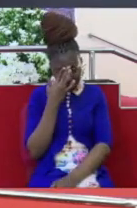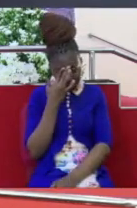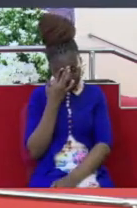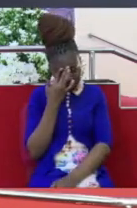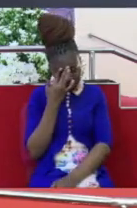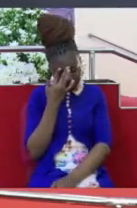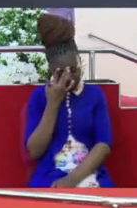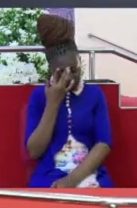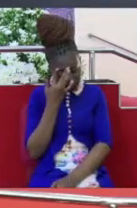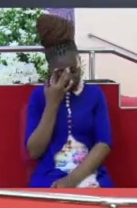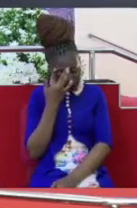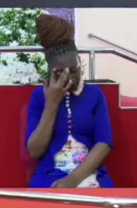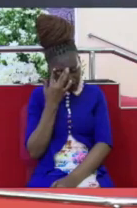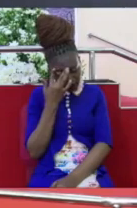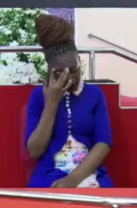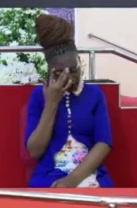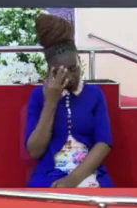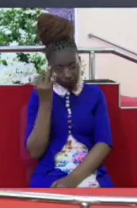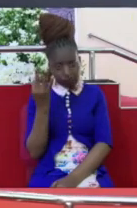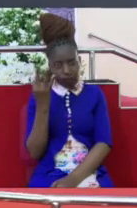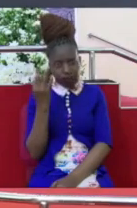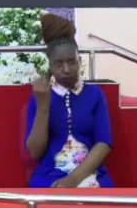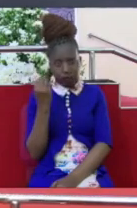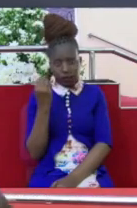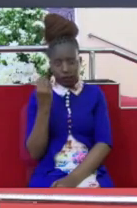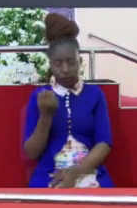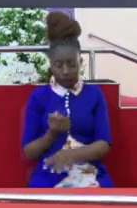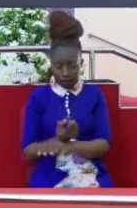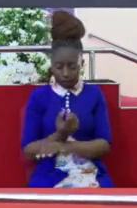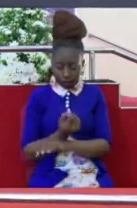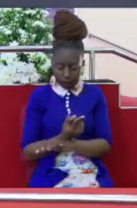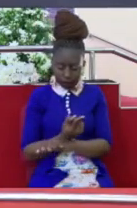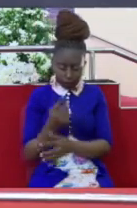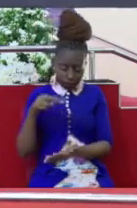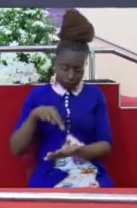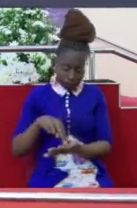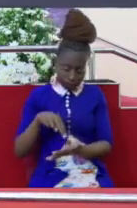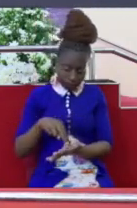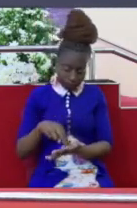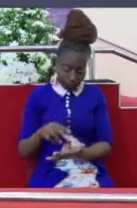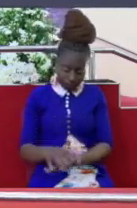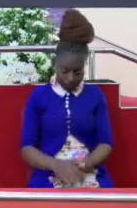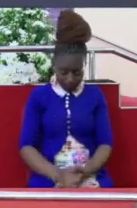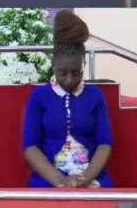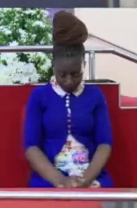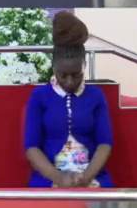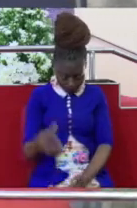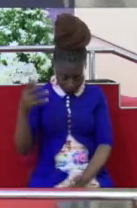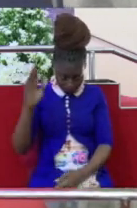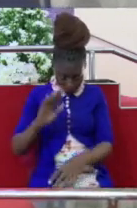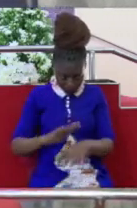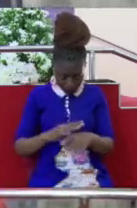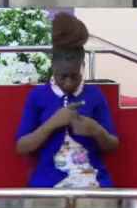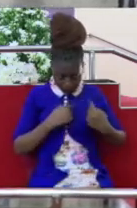have 30 seconds. Stand up. If you know that you need God to touch your heart, and you want to be